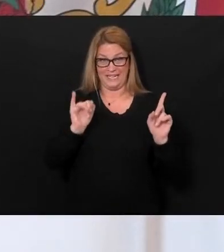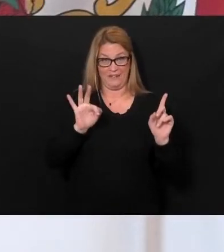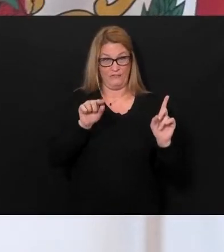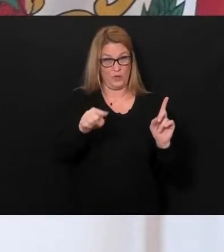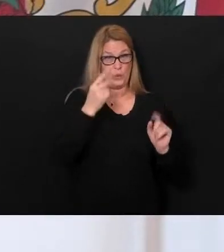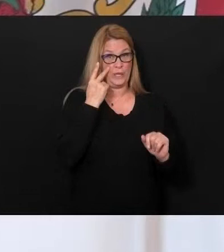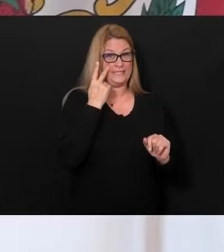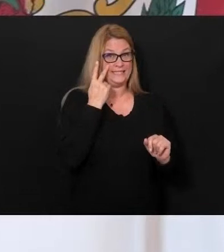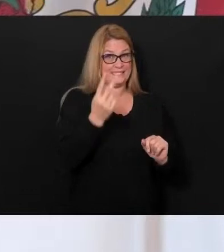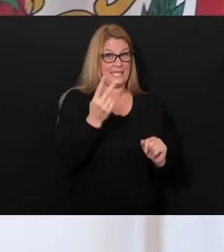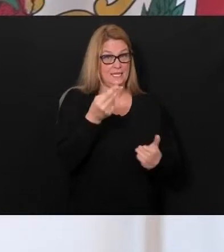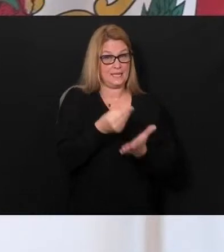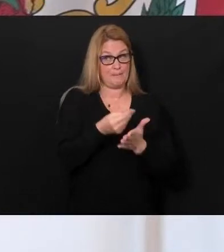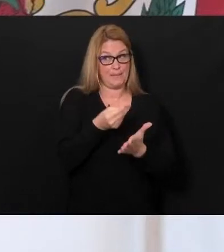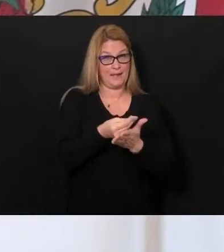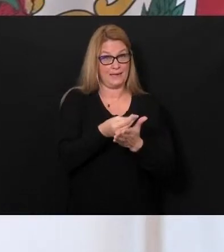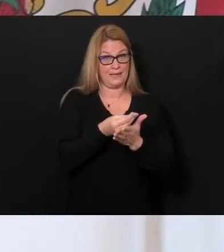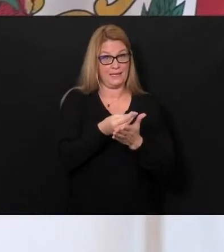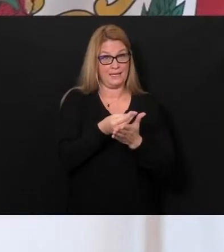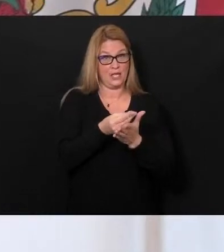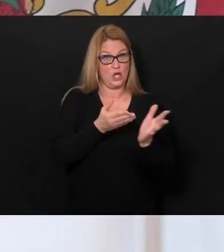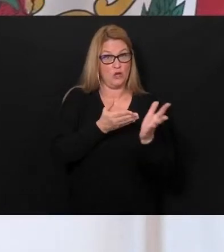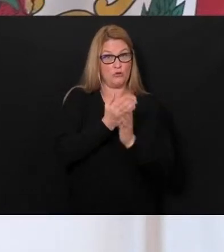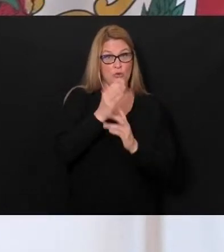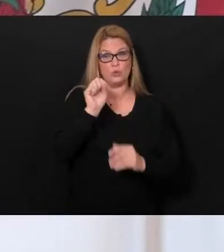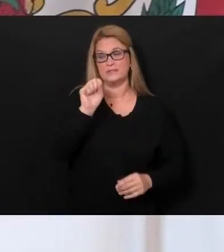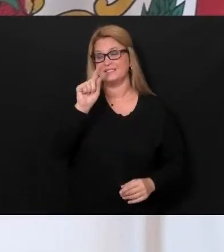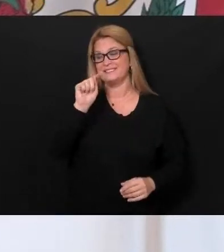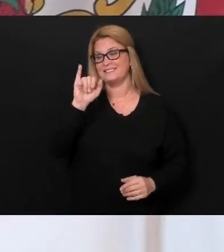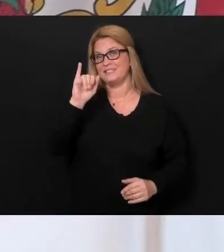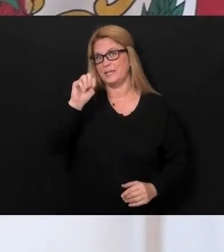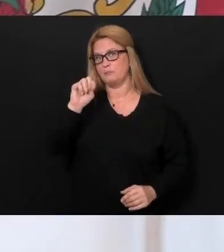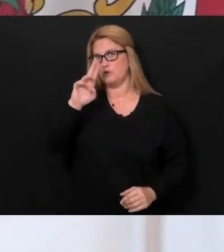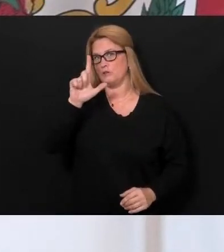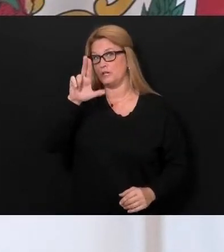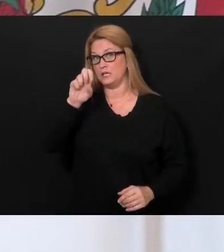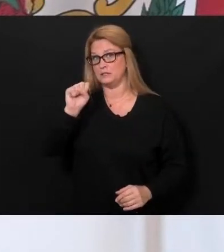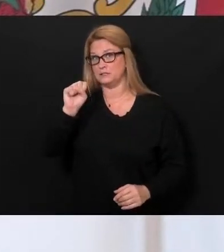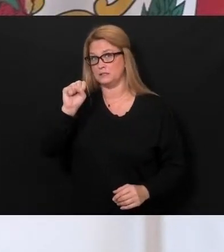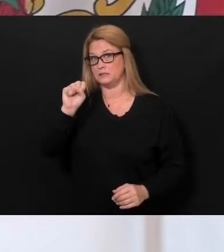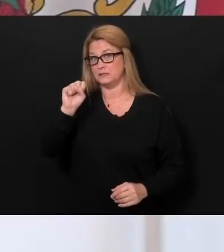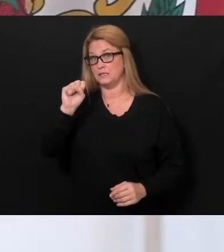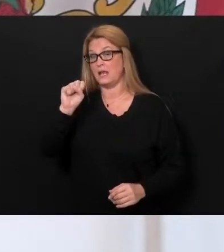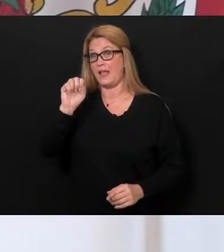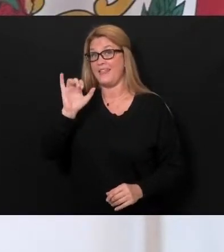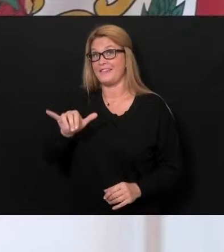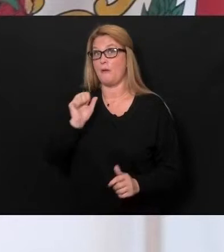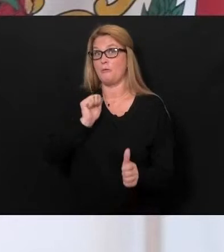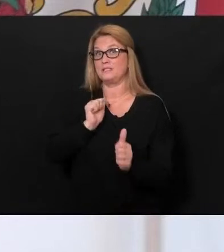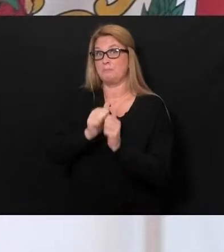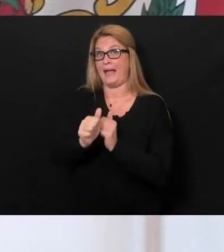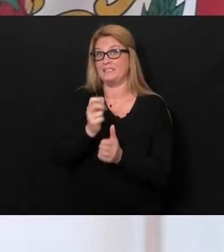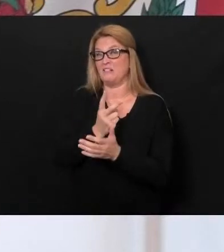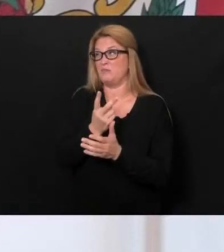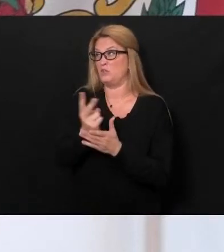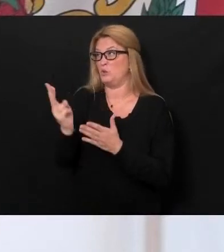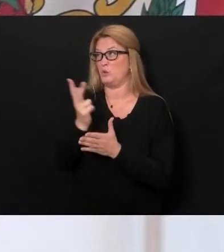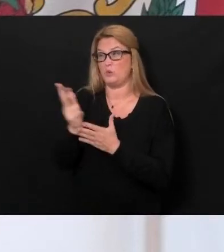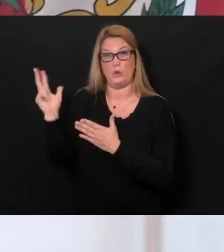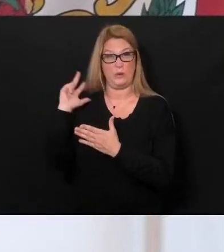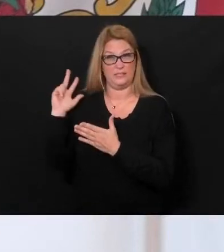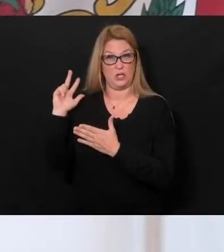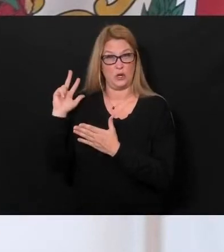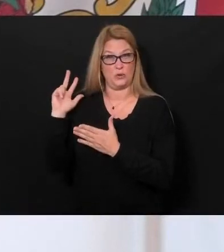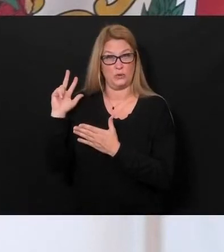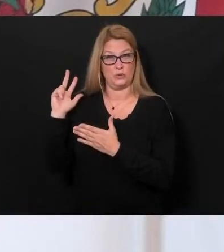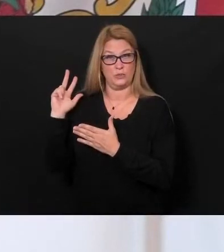are coming to us through the stimulus package that was passed, and it was passed a couple of weeks ago,